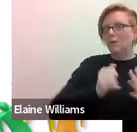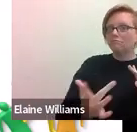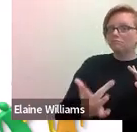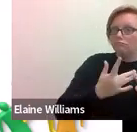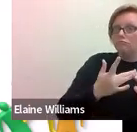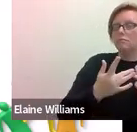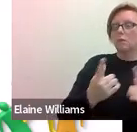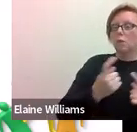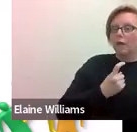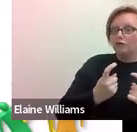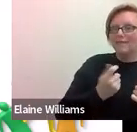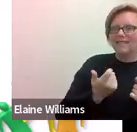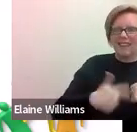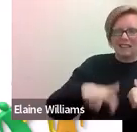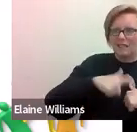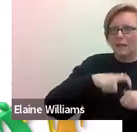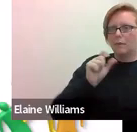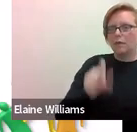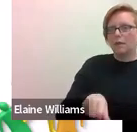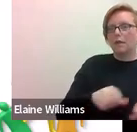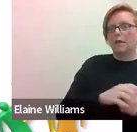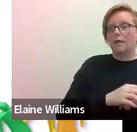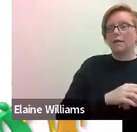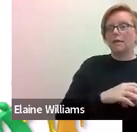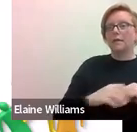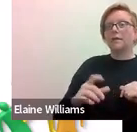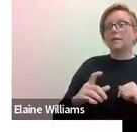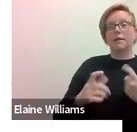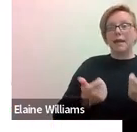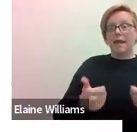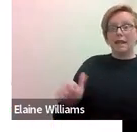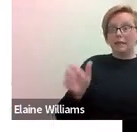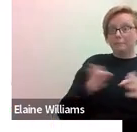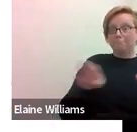this PowerPoint, questions about anything, reach out to us.